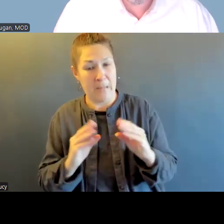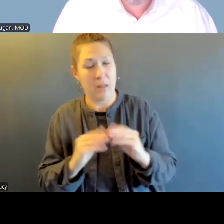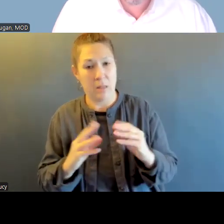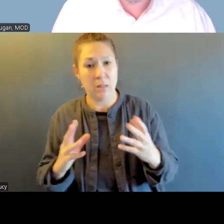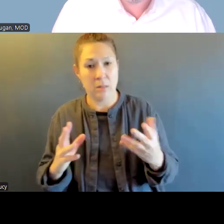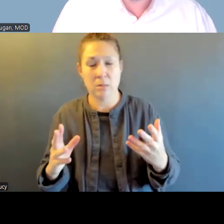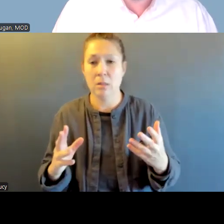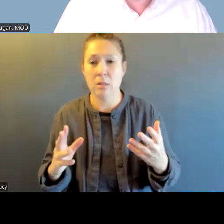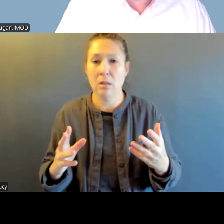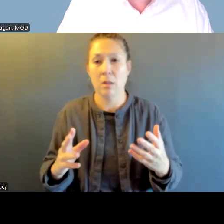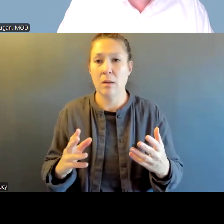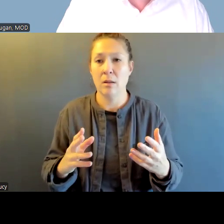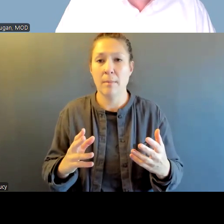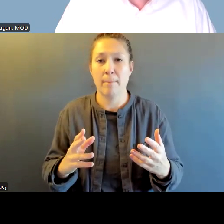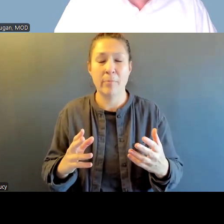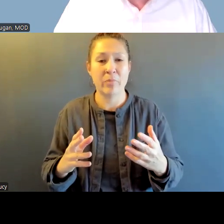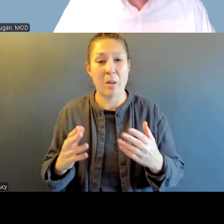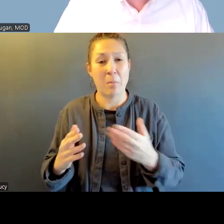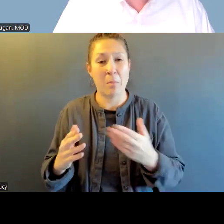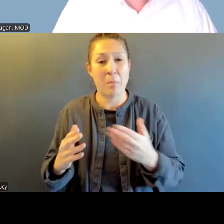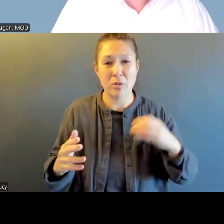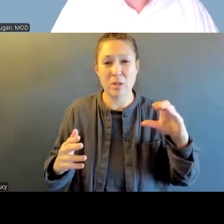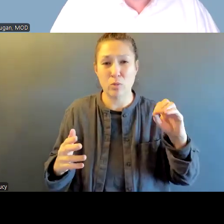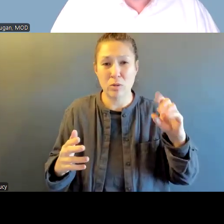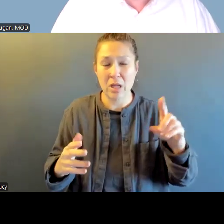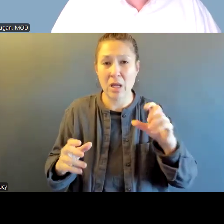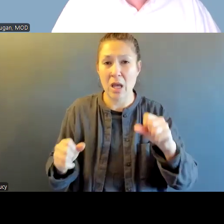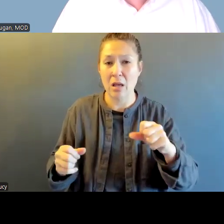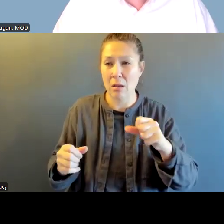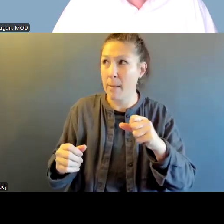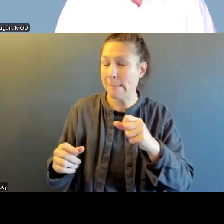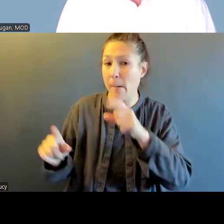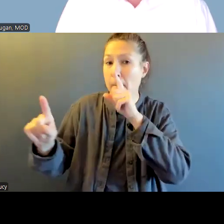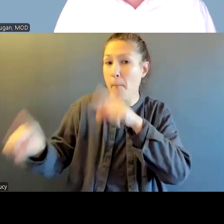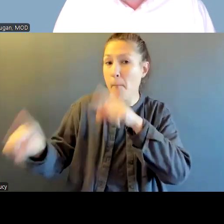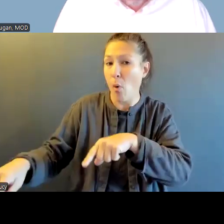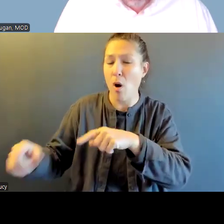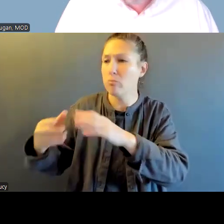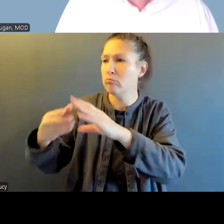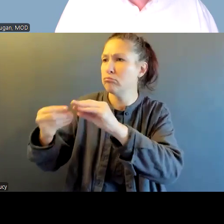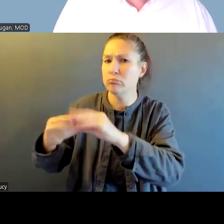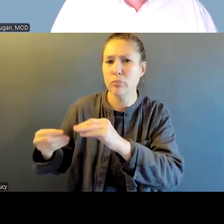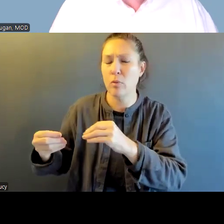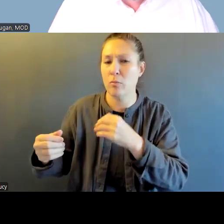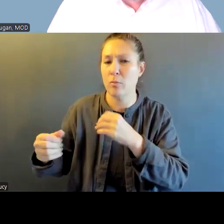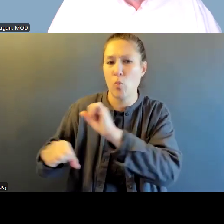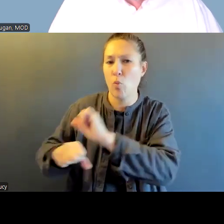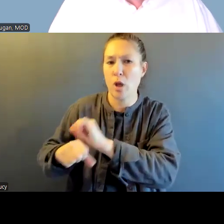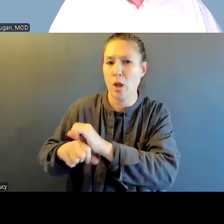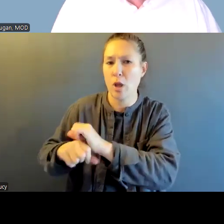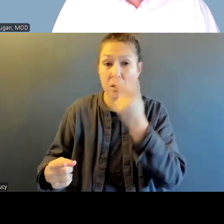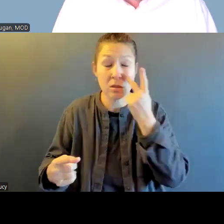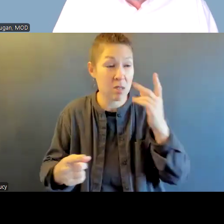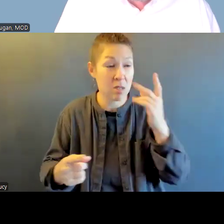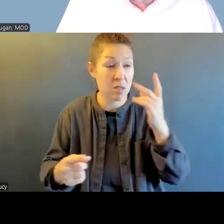back and give you an update on what they've been working on for the last month to inform the full commission to then see if they want to continue or move on